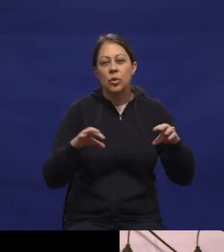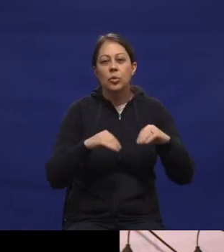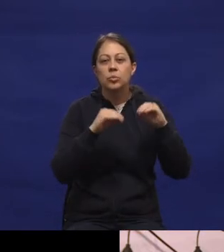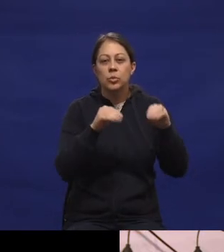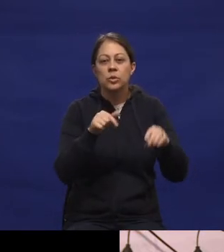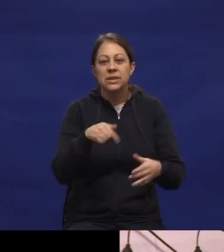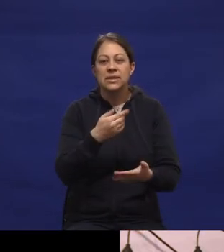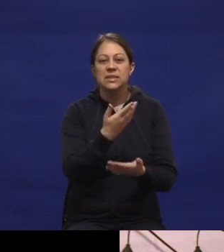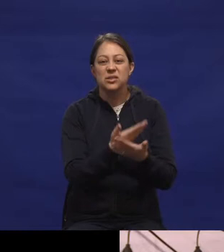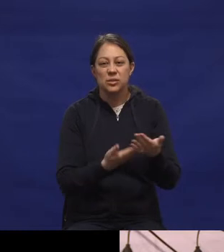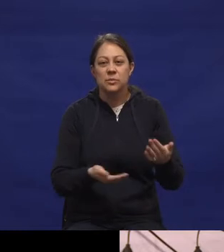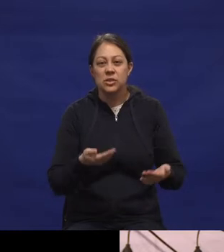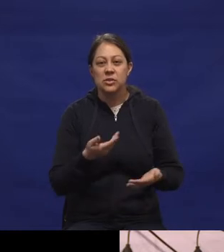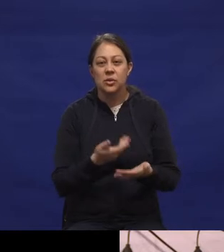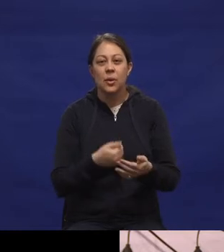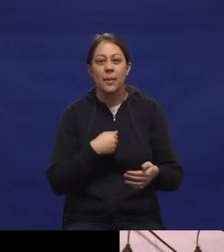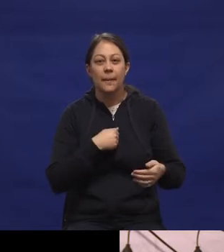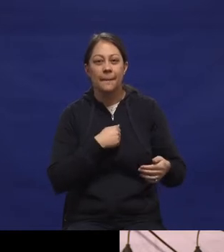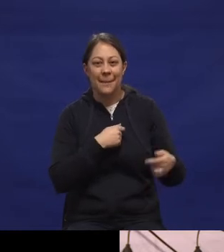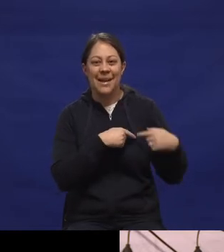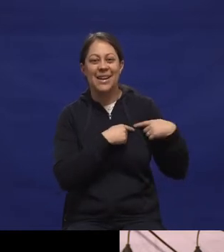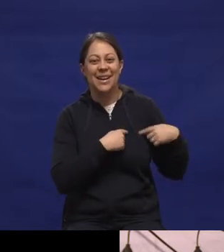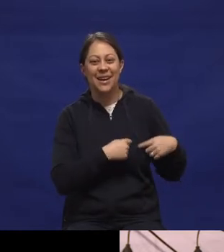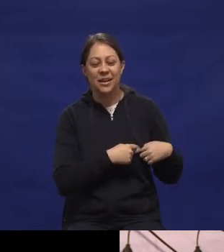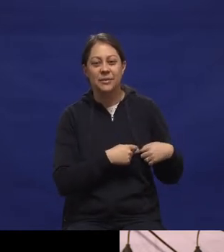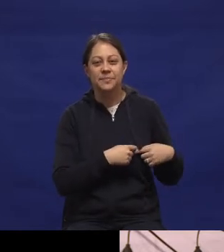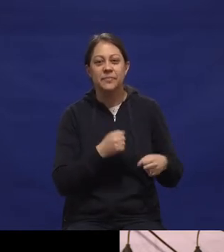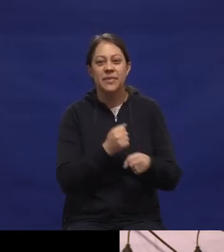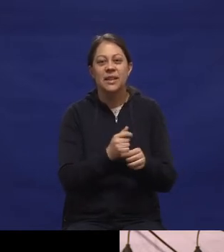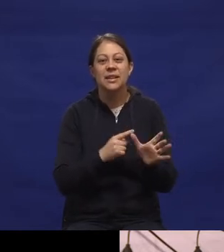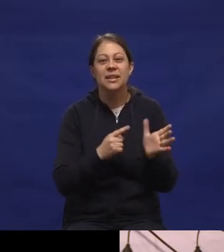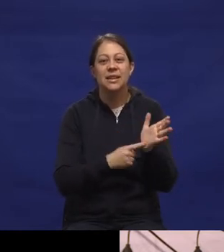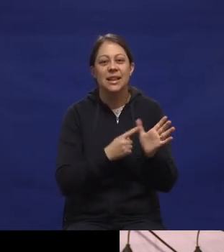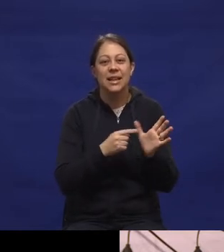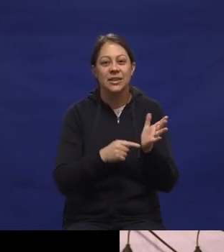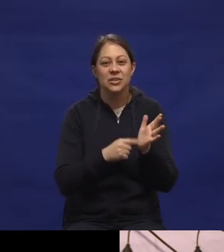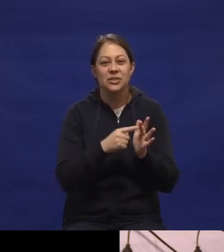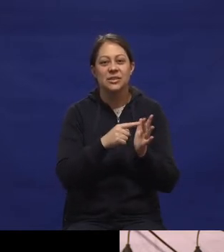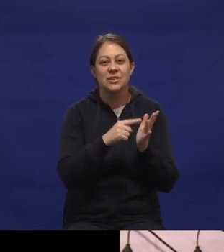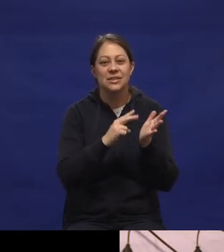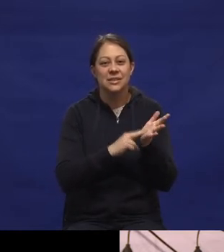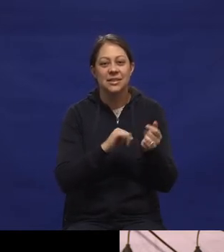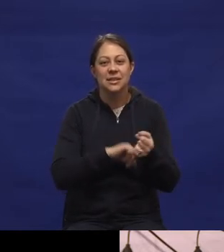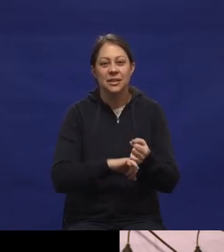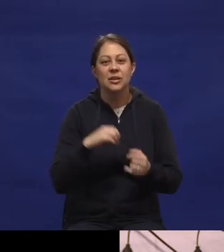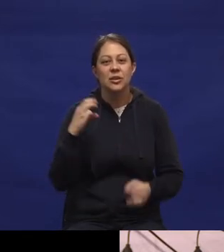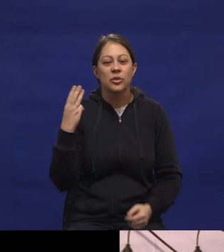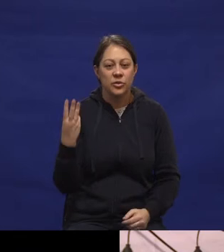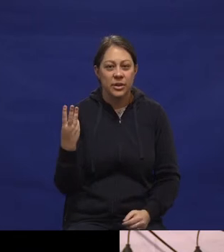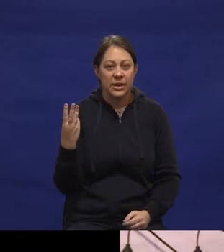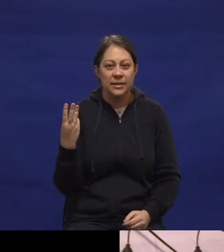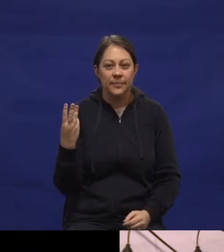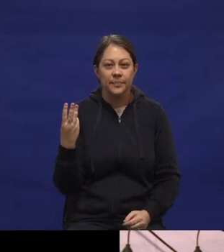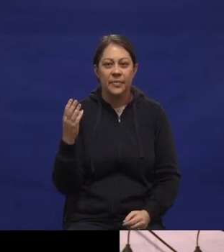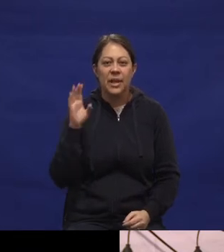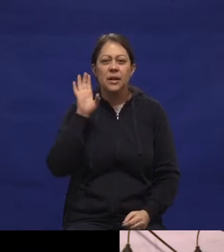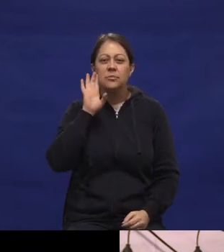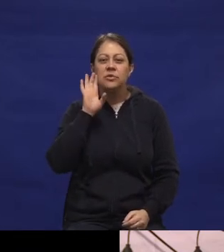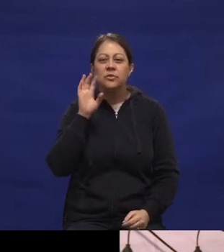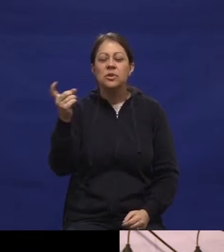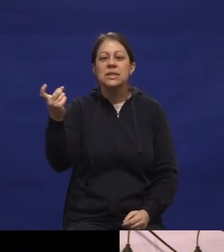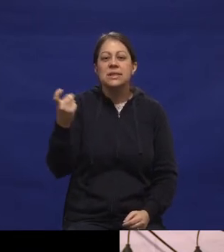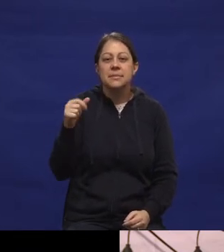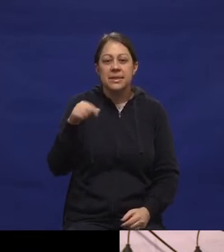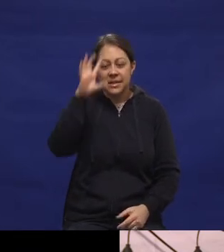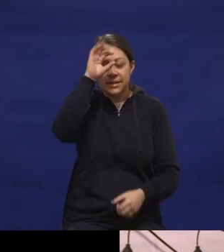It's from Galatians 3, a reading from verse 23, but it says this: before the coming of this faith, we were